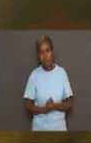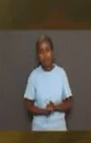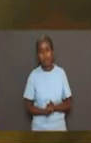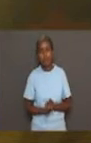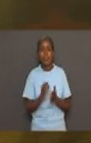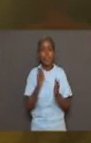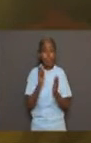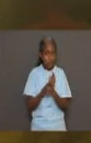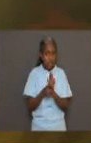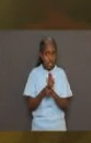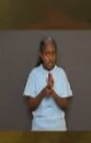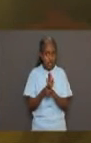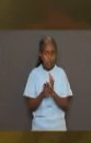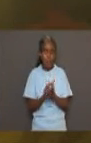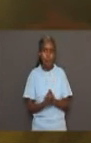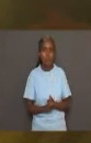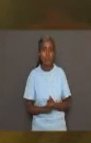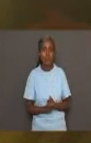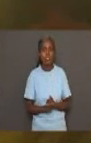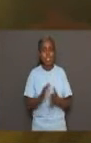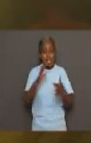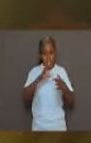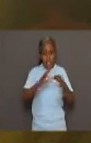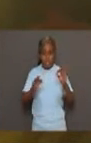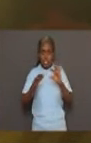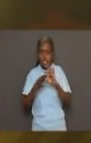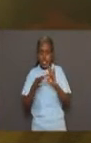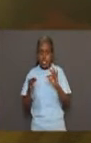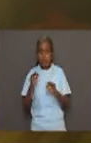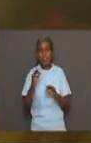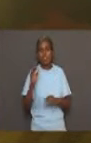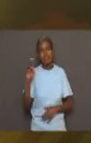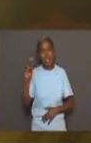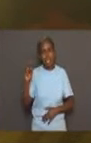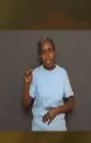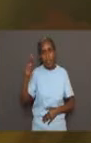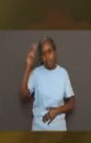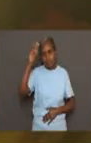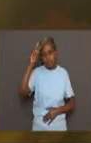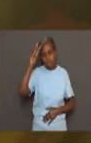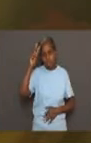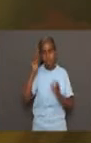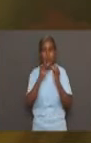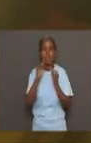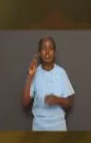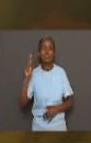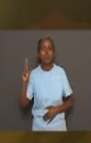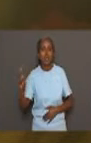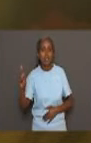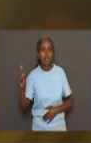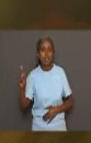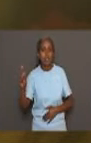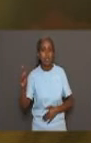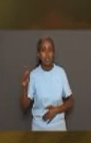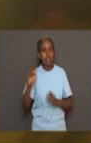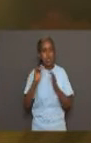For example, for the statement n squared plus 1